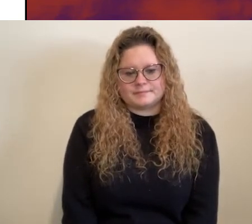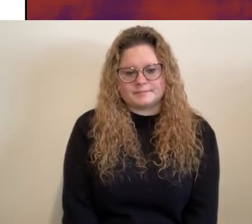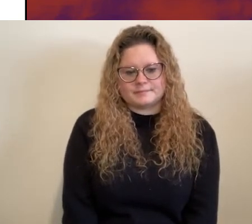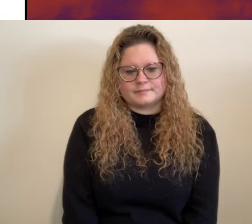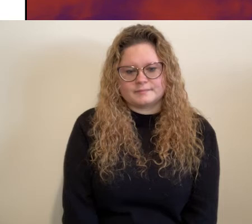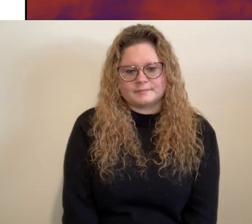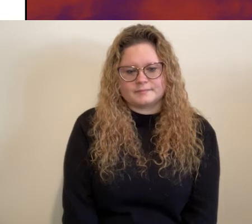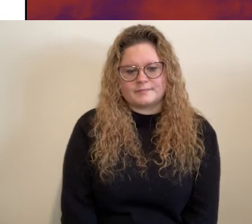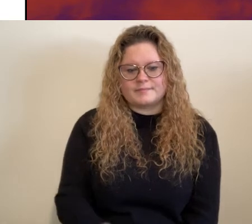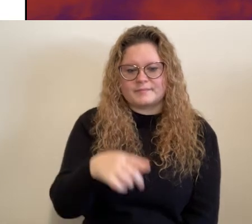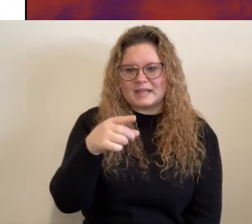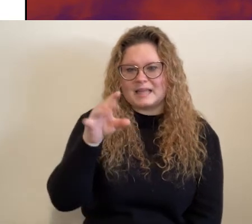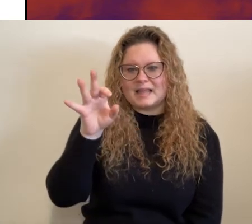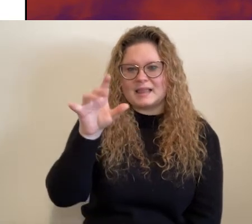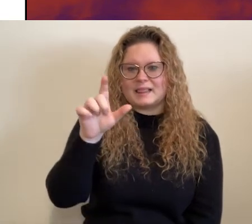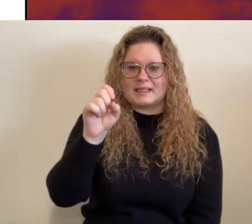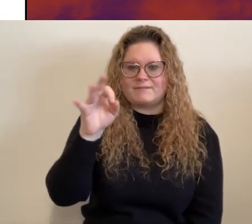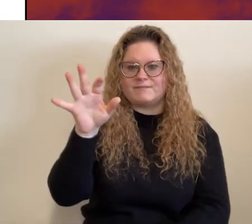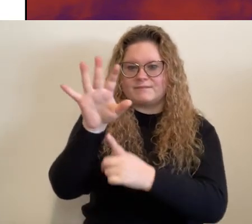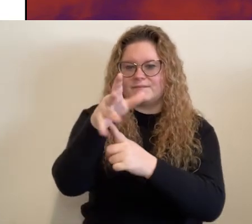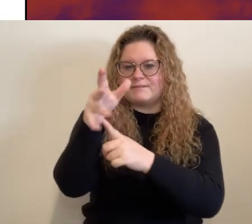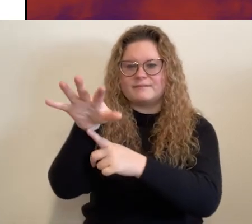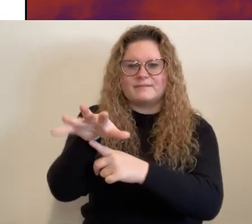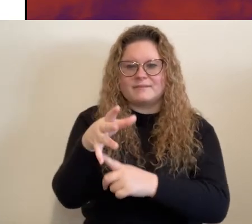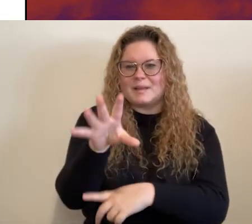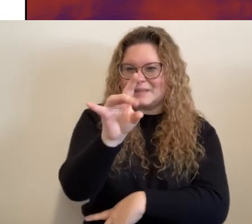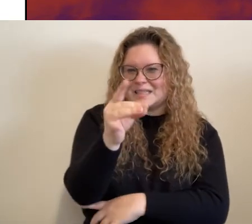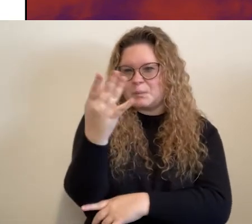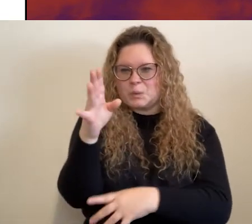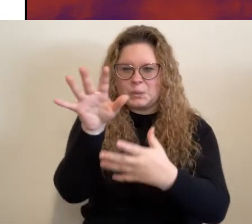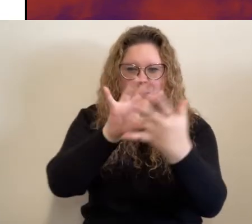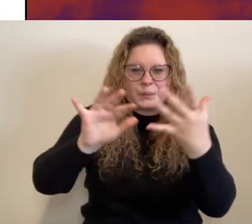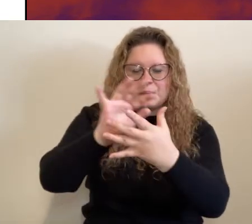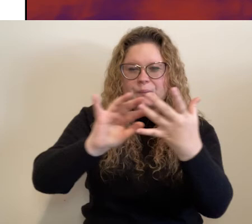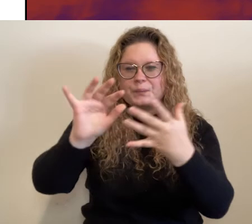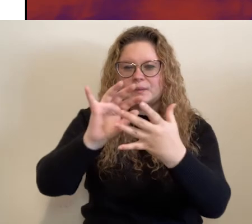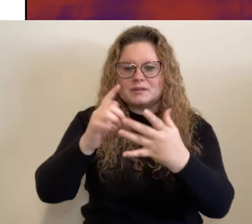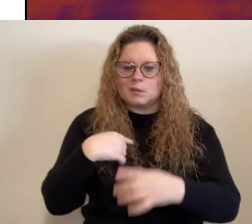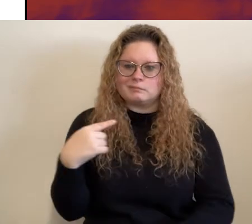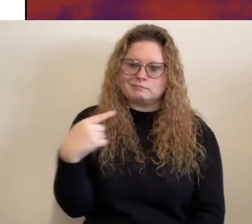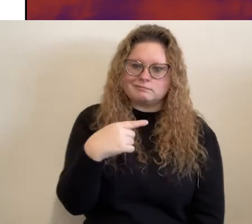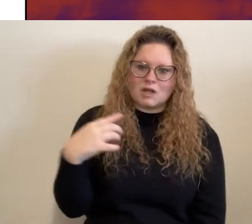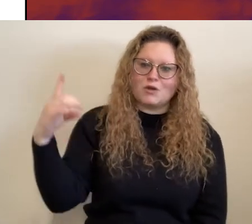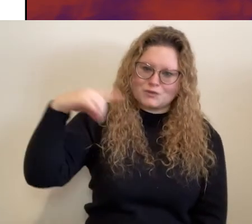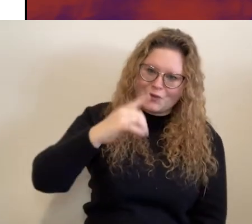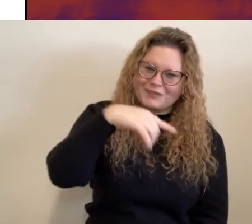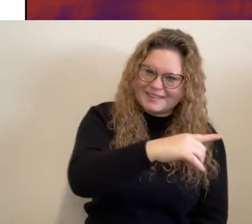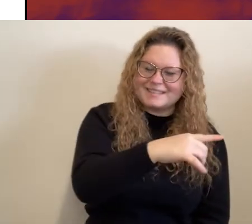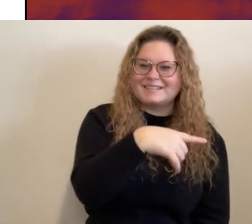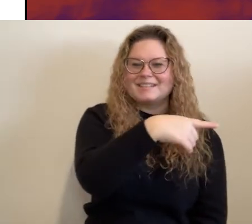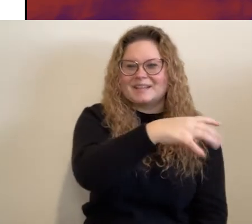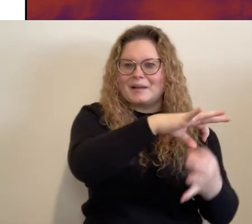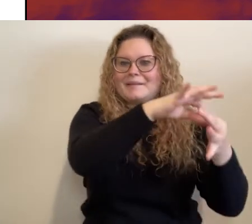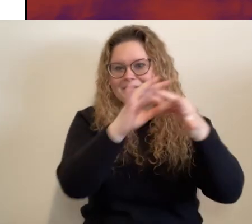leafy pink blue sort of situation, prior to low-key speaking dolphin over here, just channeling that through,